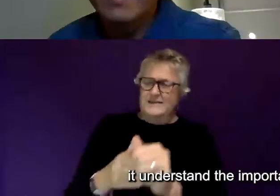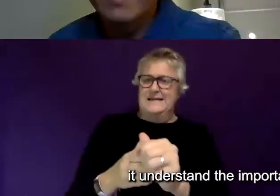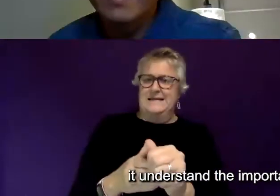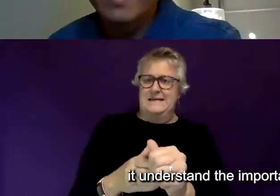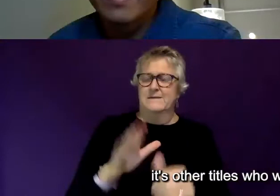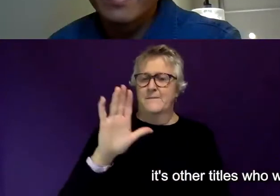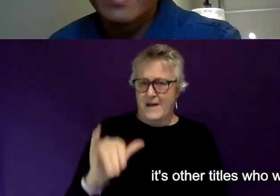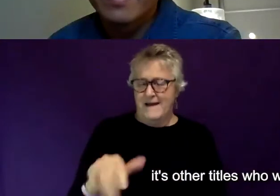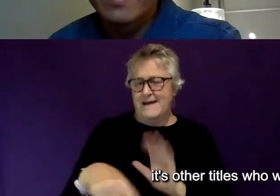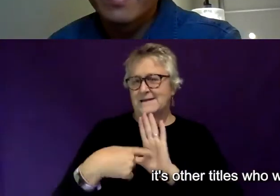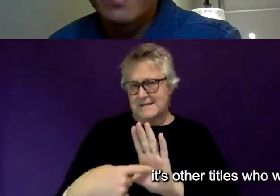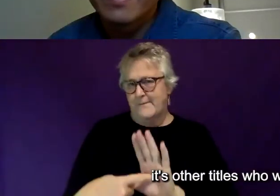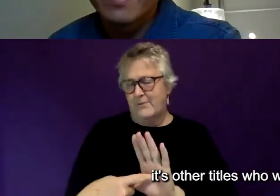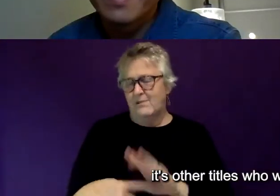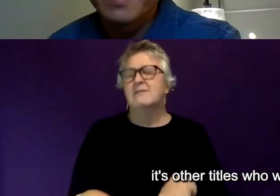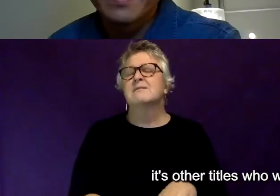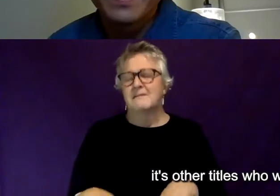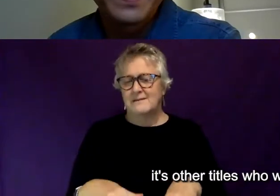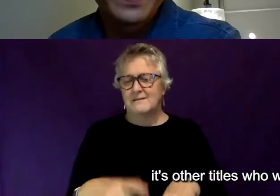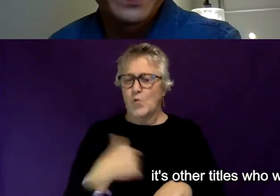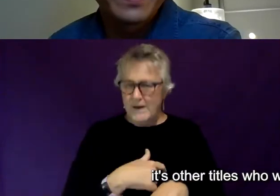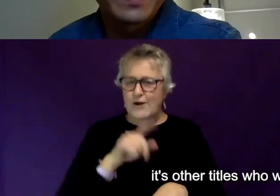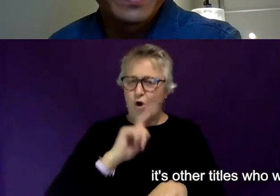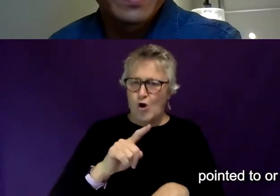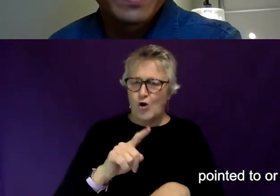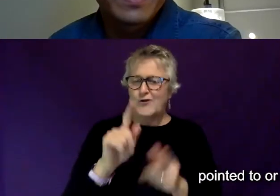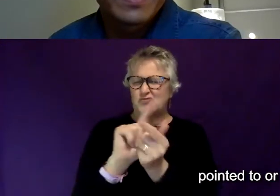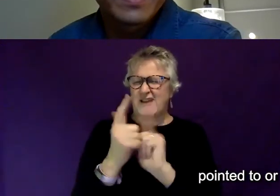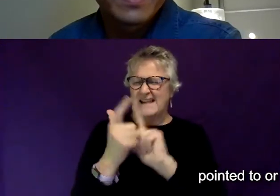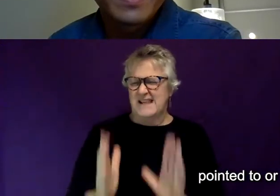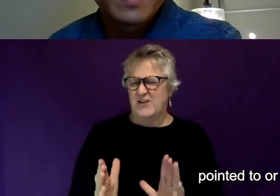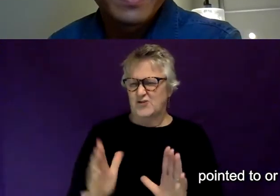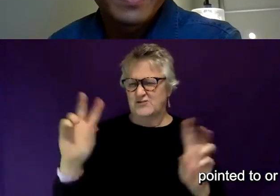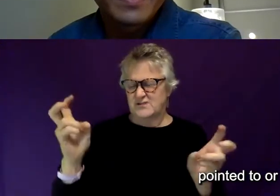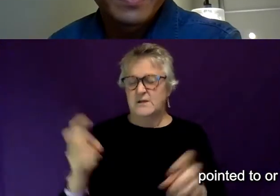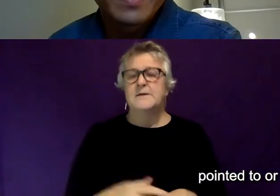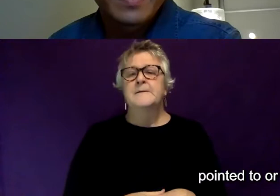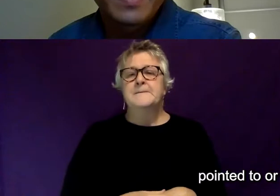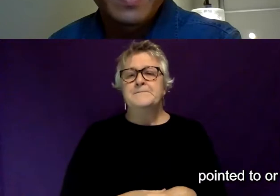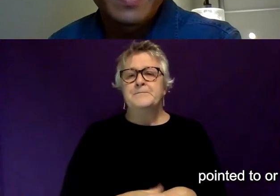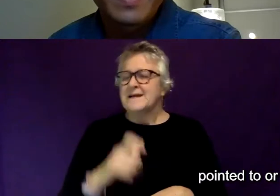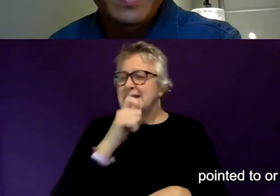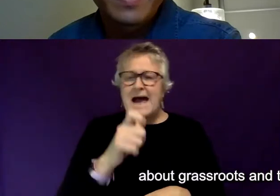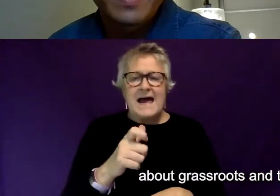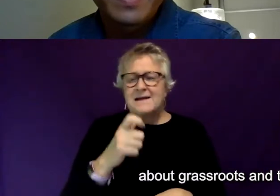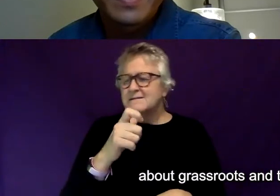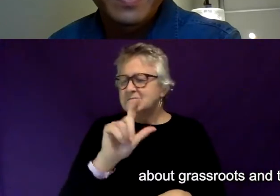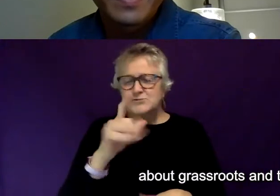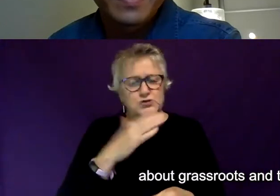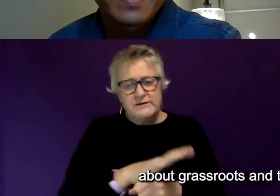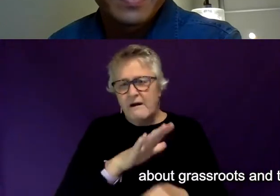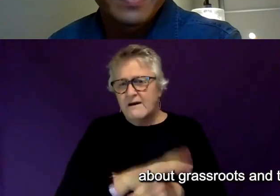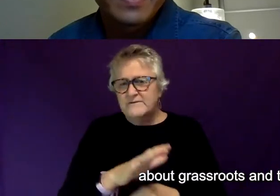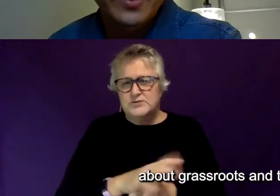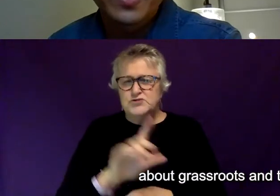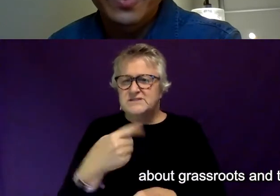of democratic values. It's not our titles, who we work for, what we are appointed to, or elected to. It's